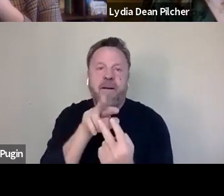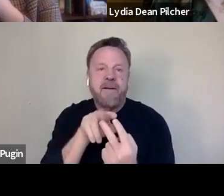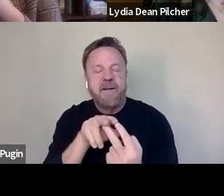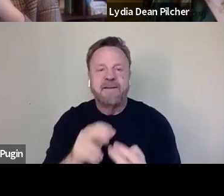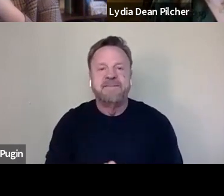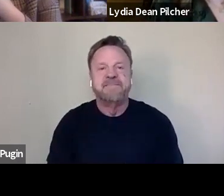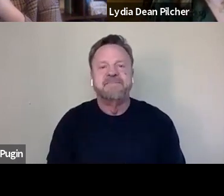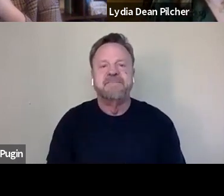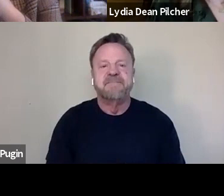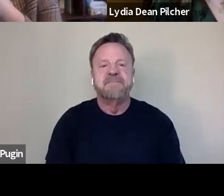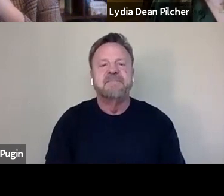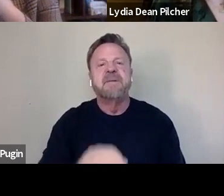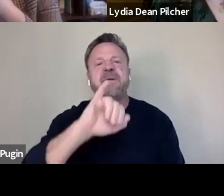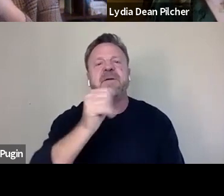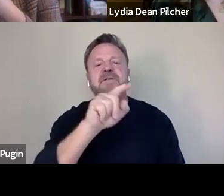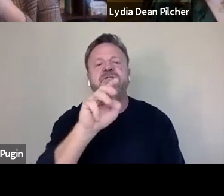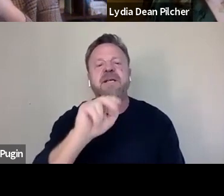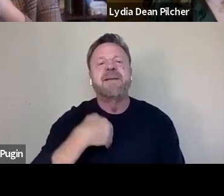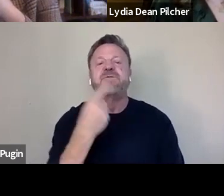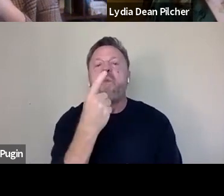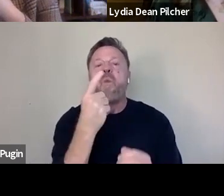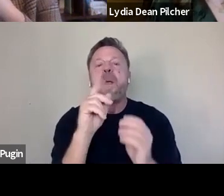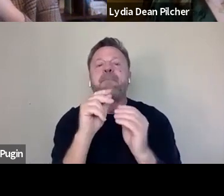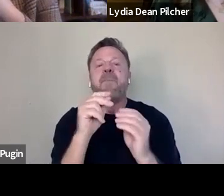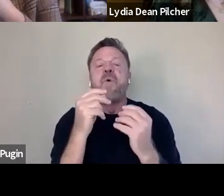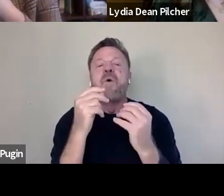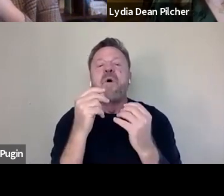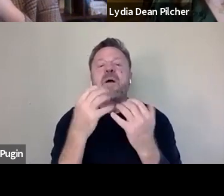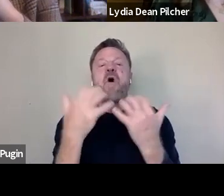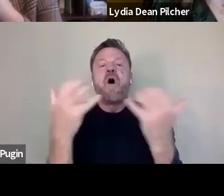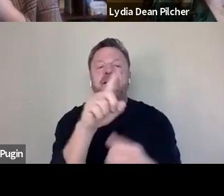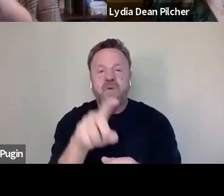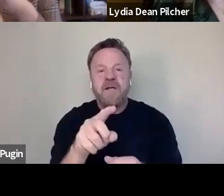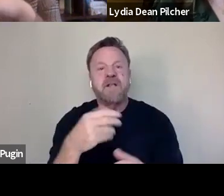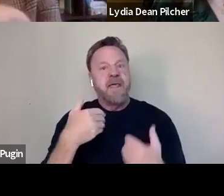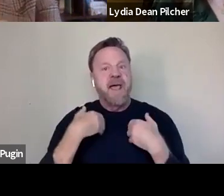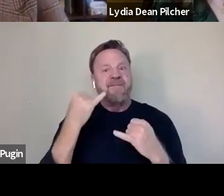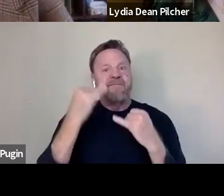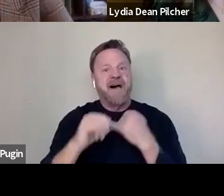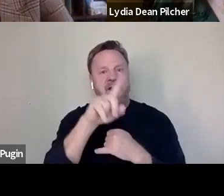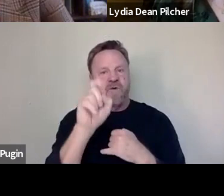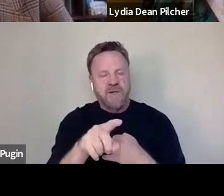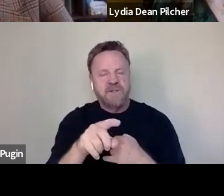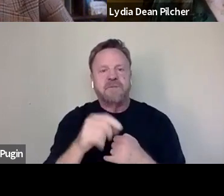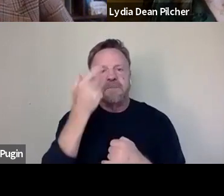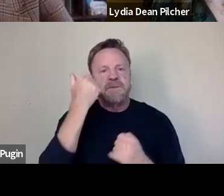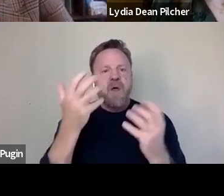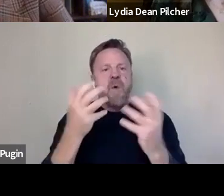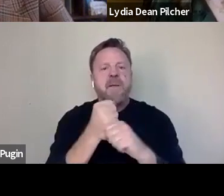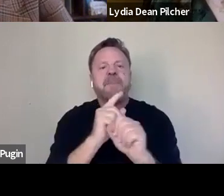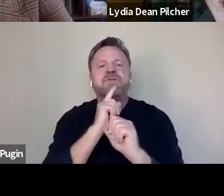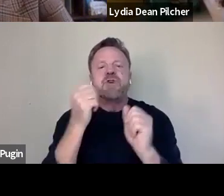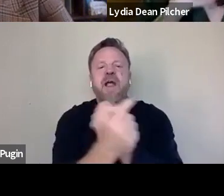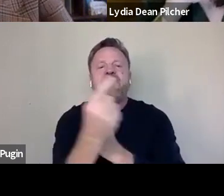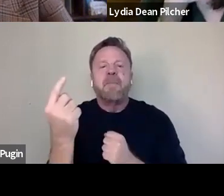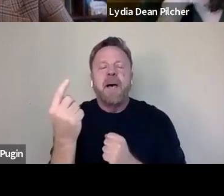So Jasmine has one more question from the audience, and then I have a final question for you, because I want to make sure that